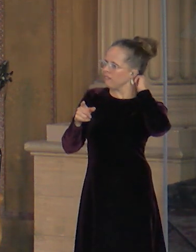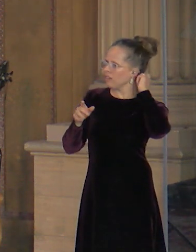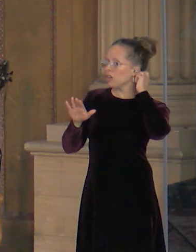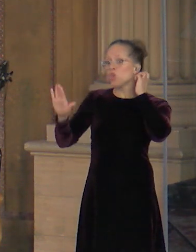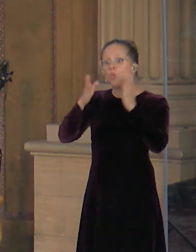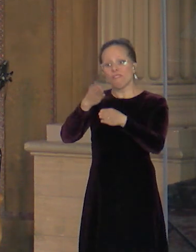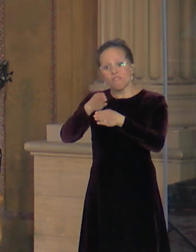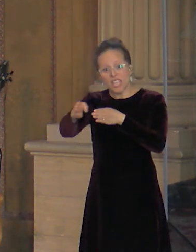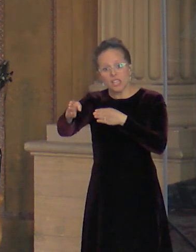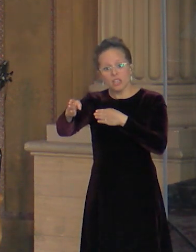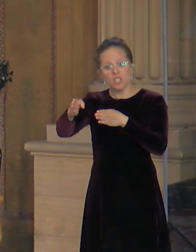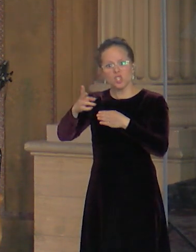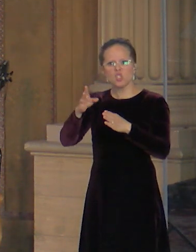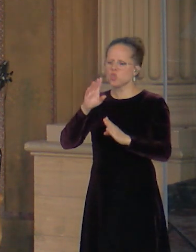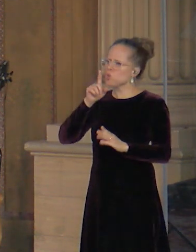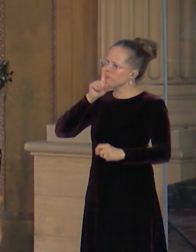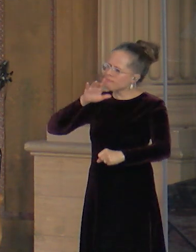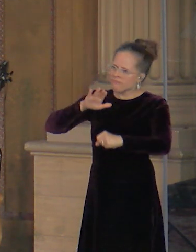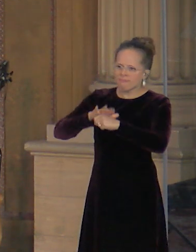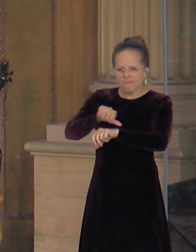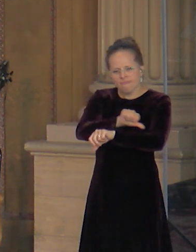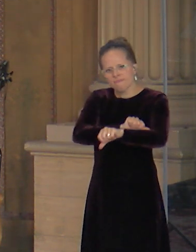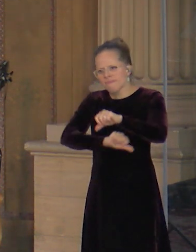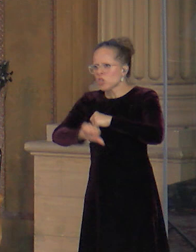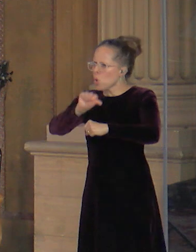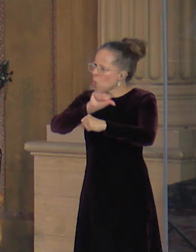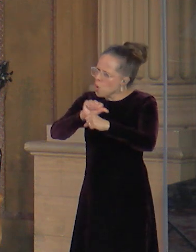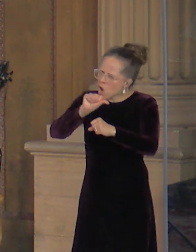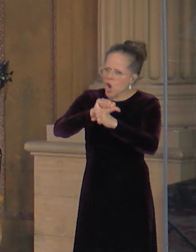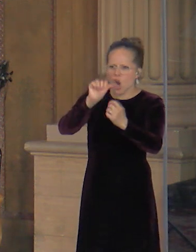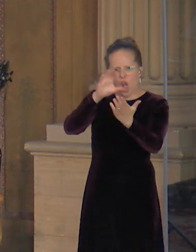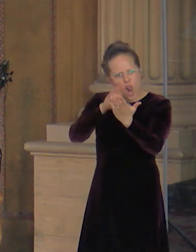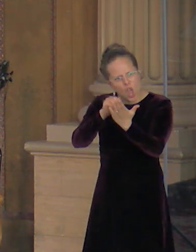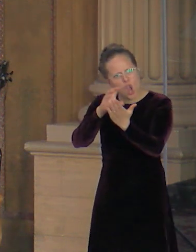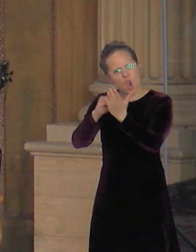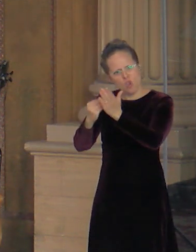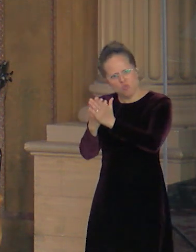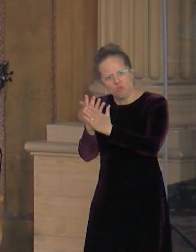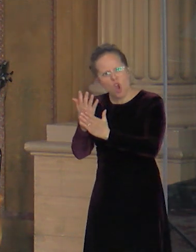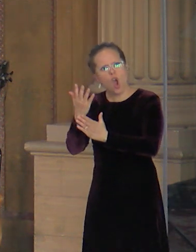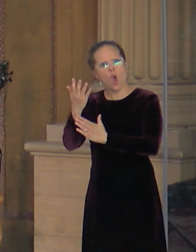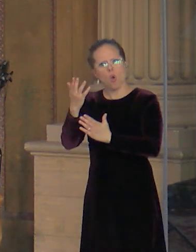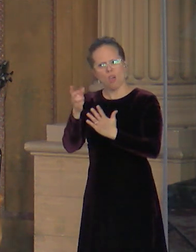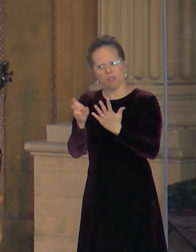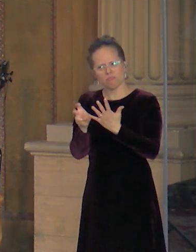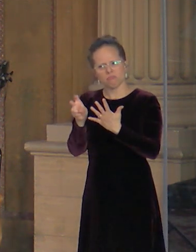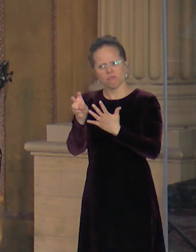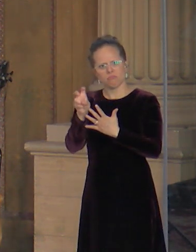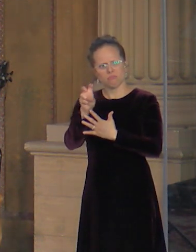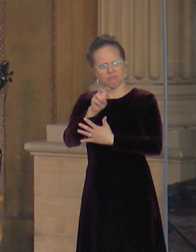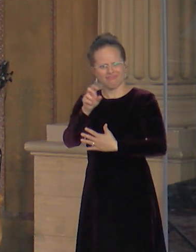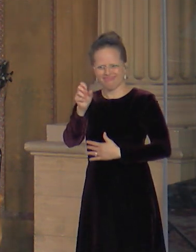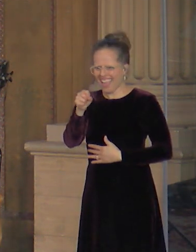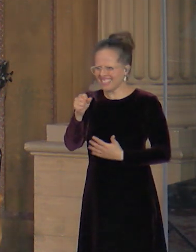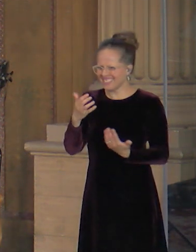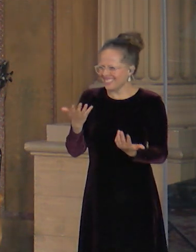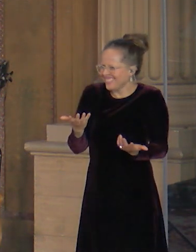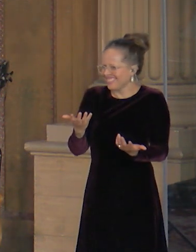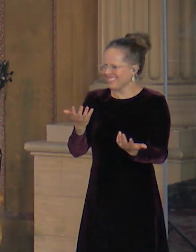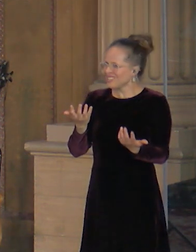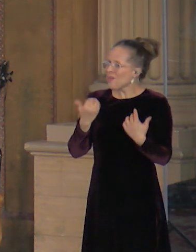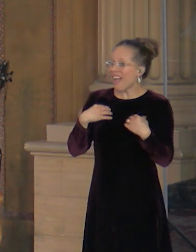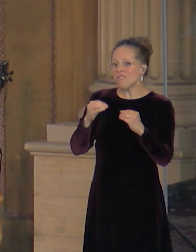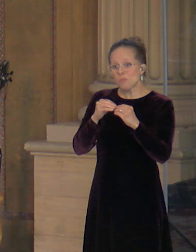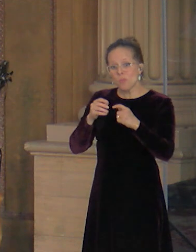makes sense that as you increase in your knowledge and your skill and your influence and you're known for your dependability that you would move up and you'd have more people under